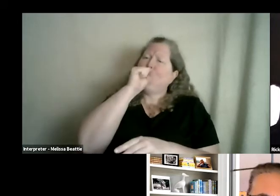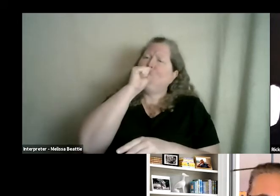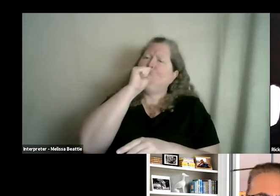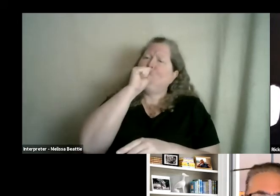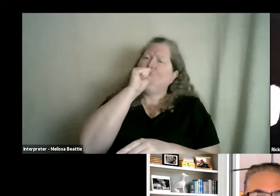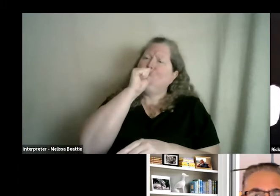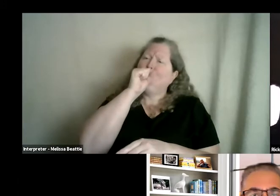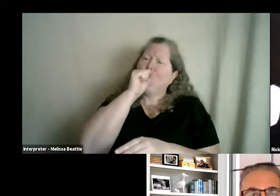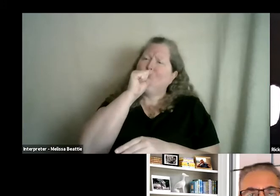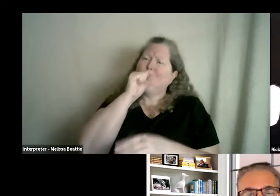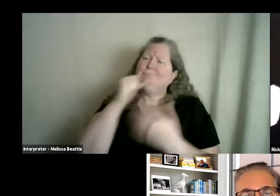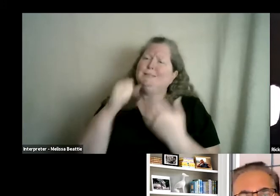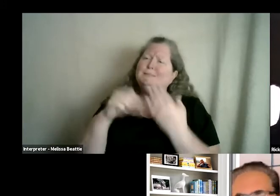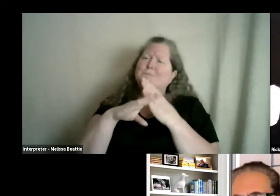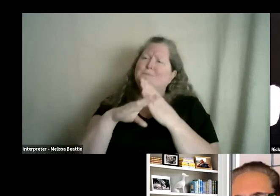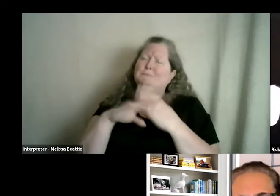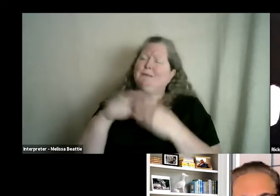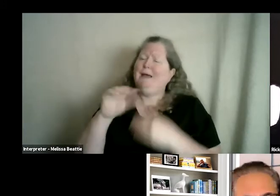aggregated.